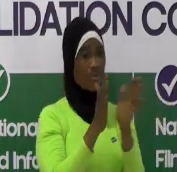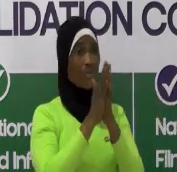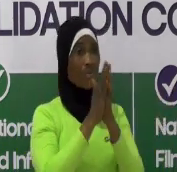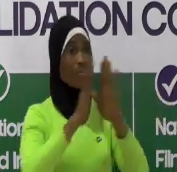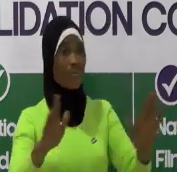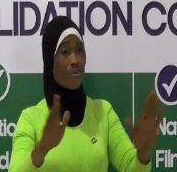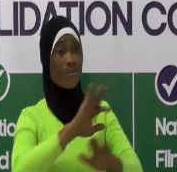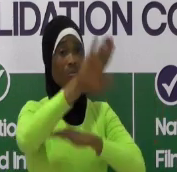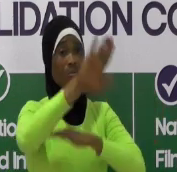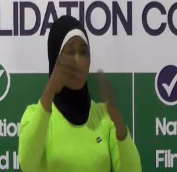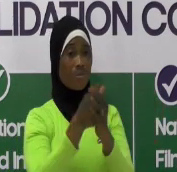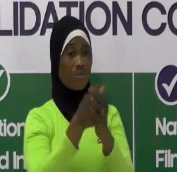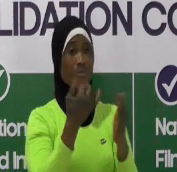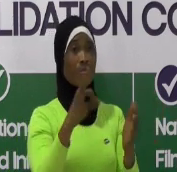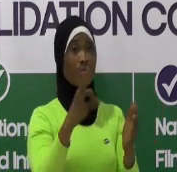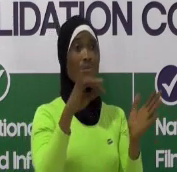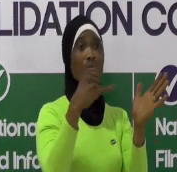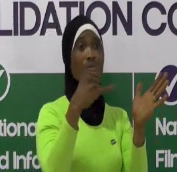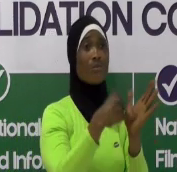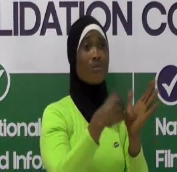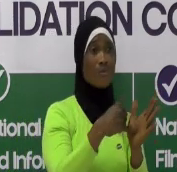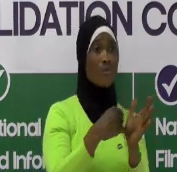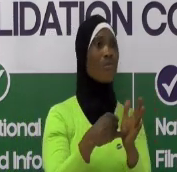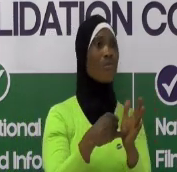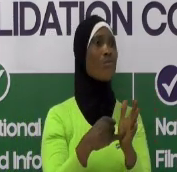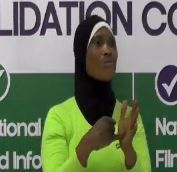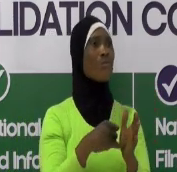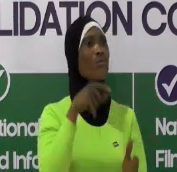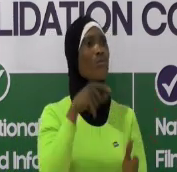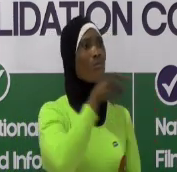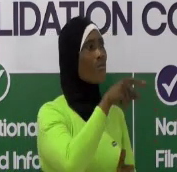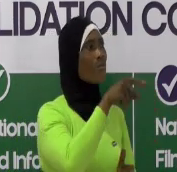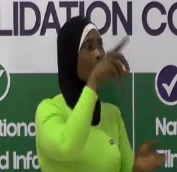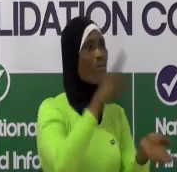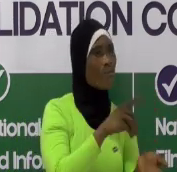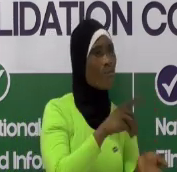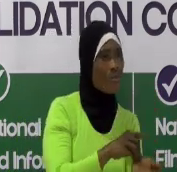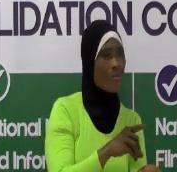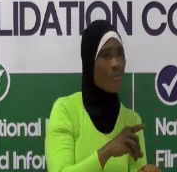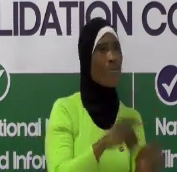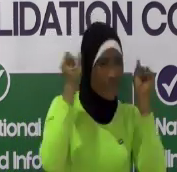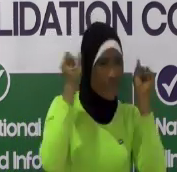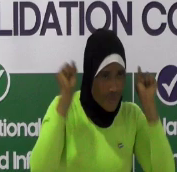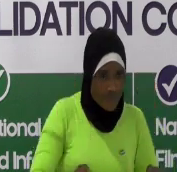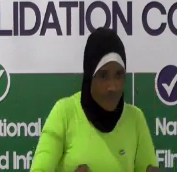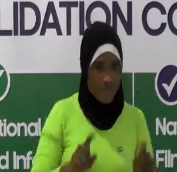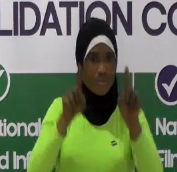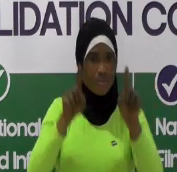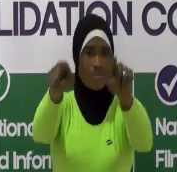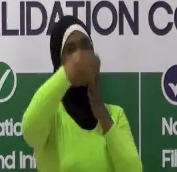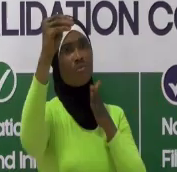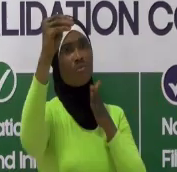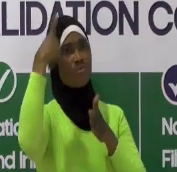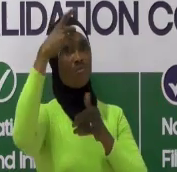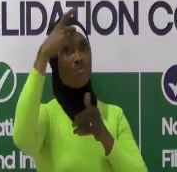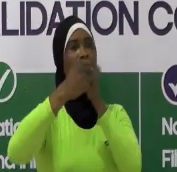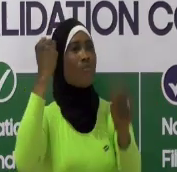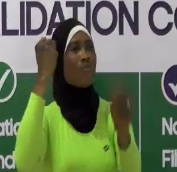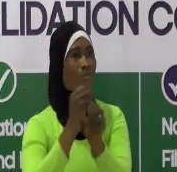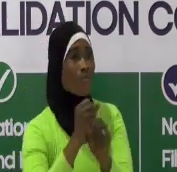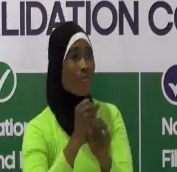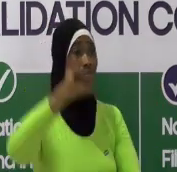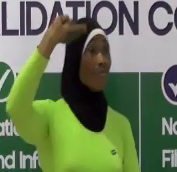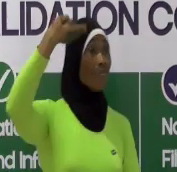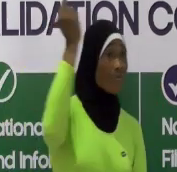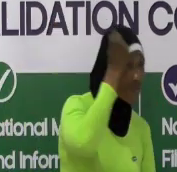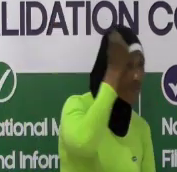this, na foleni gupta denge fear foleni able for go work. So the government they say,